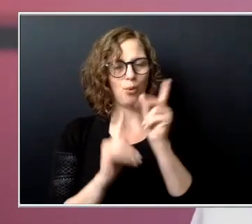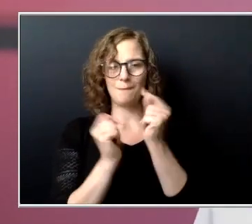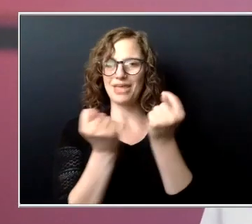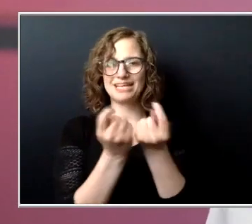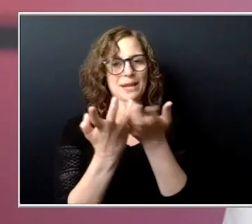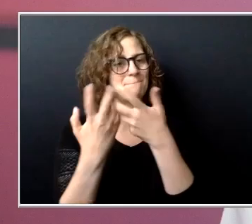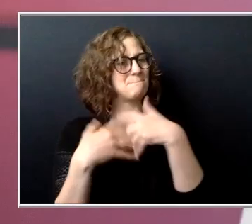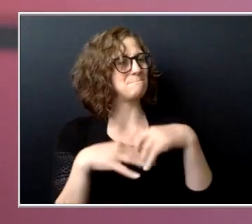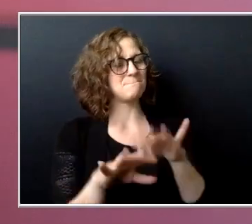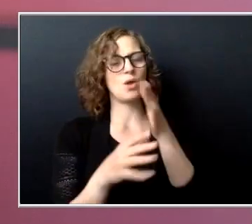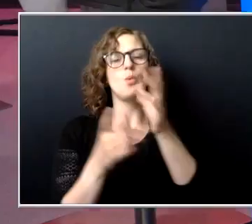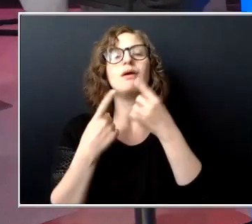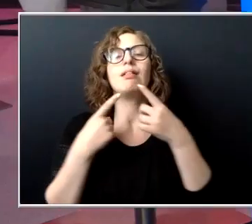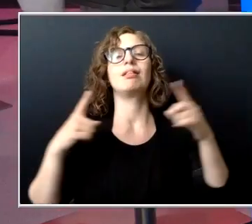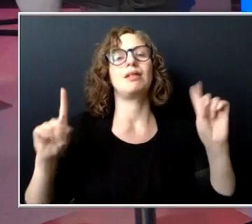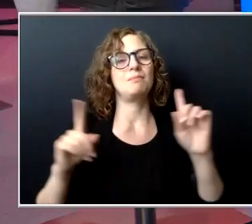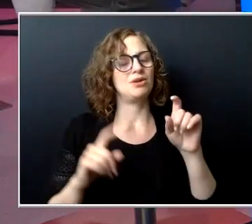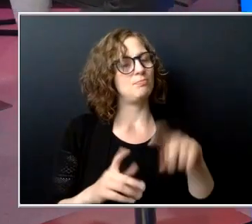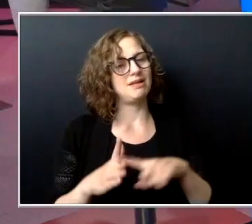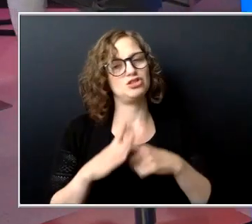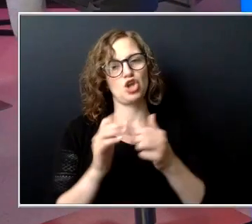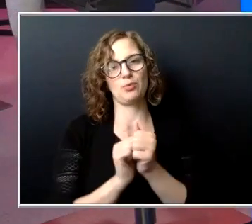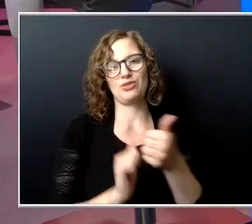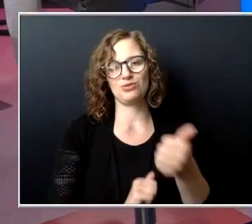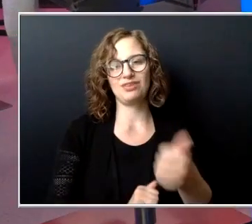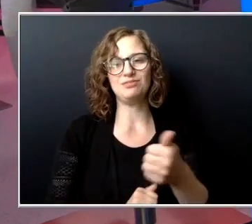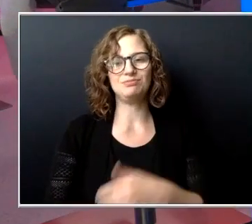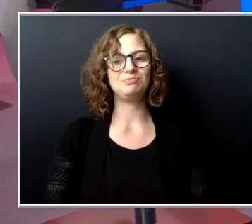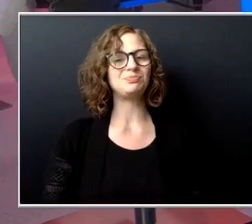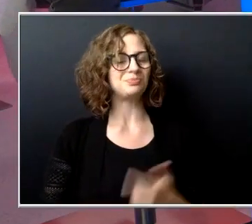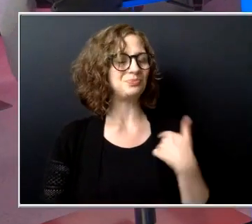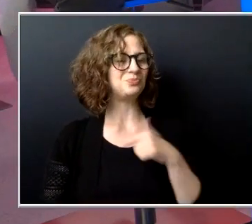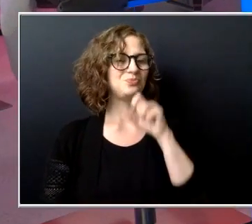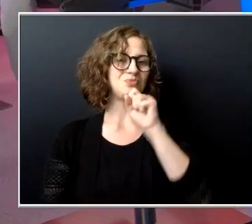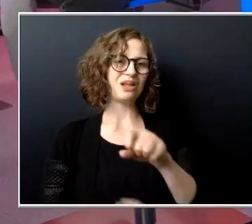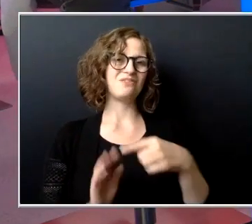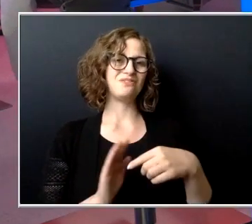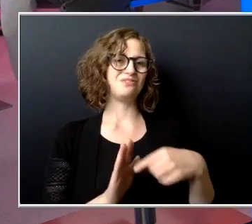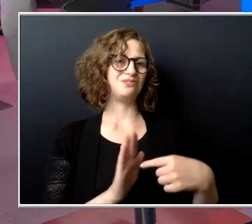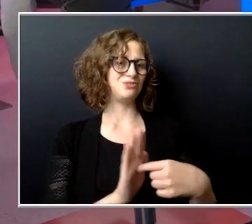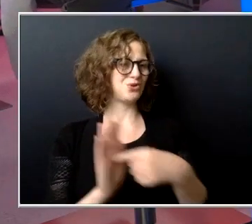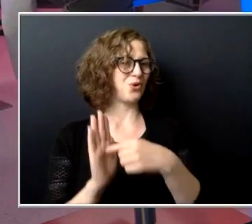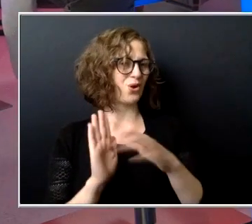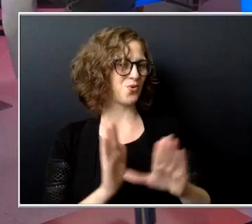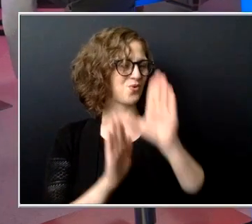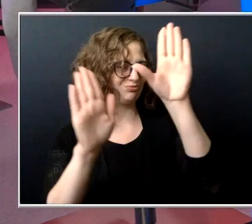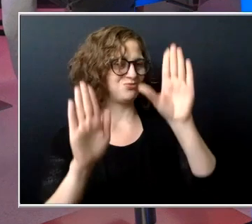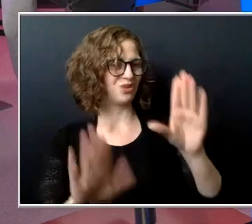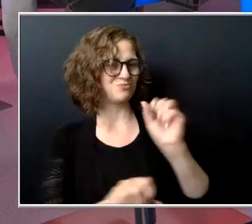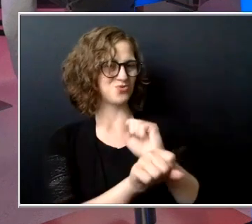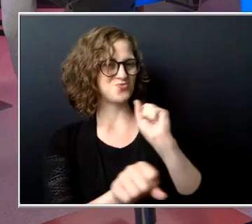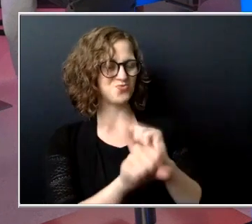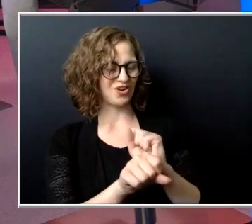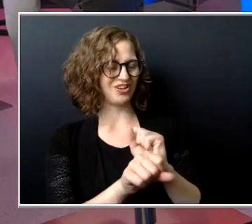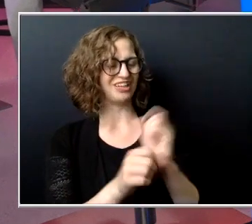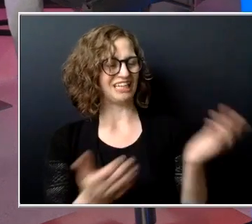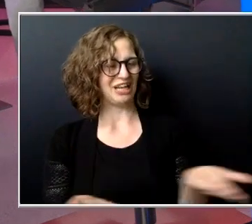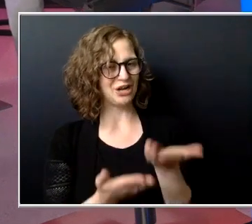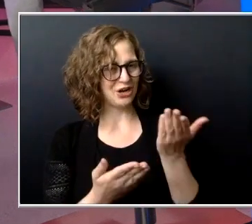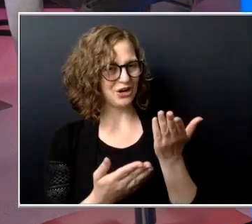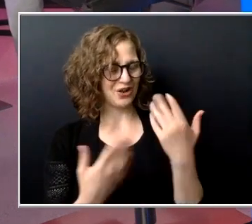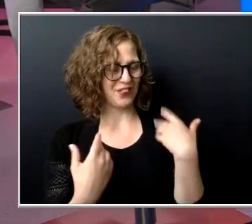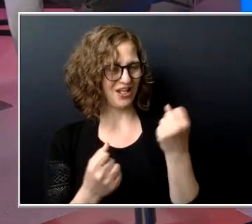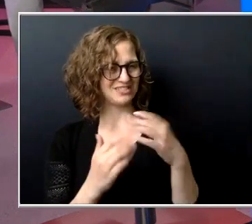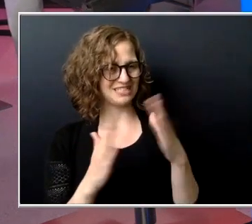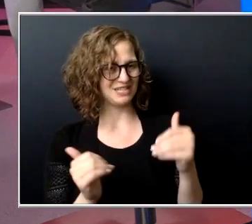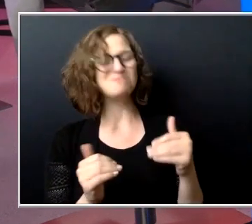but you have to start with yourself. We love sharing the incredible work that our doctors do here at the health system. We also love giving you just a little